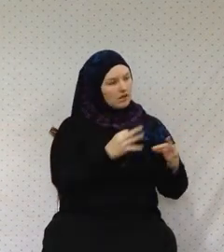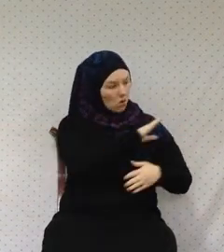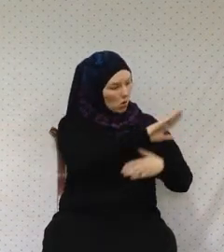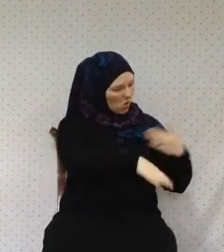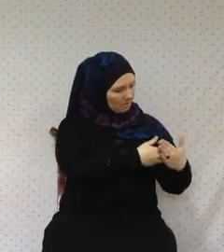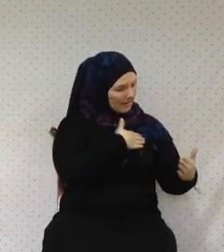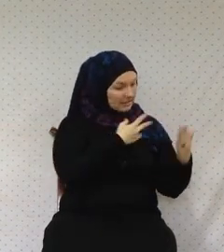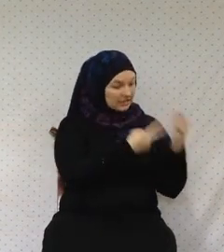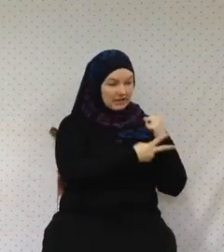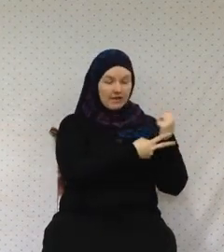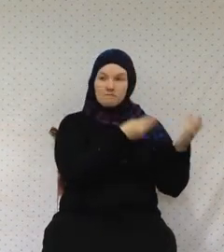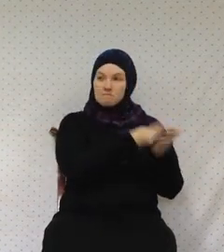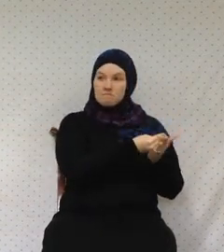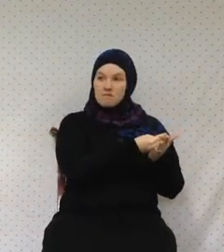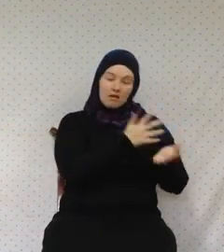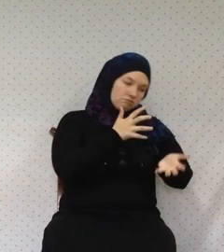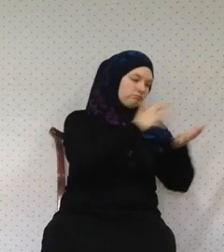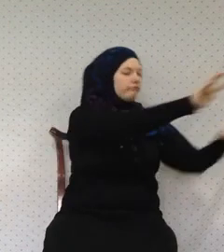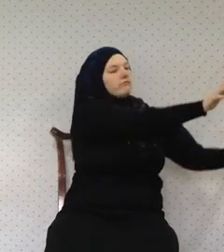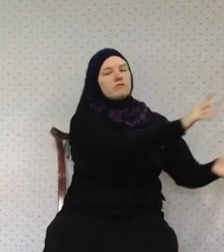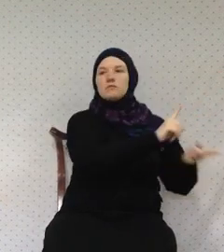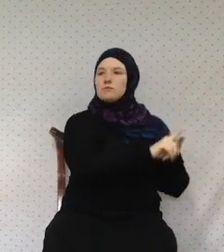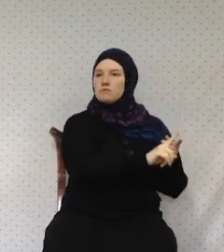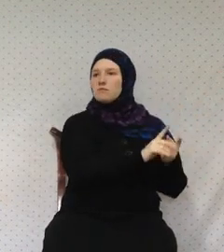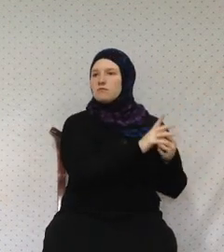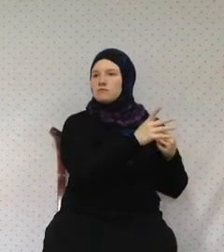my savings and put it in the box out here.